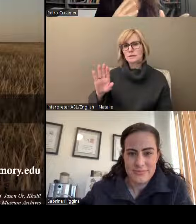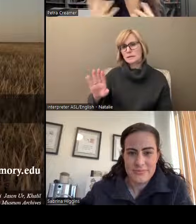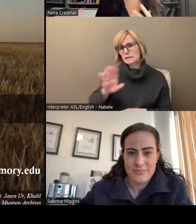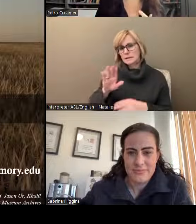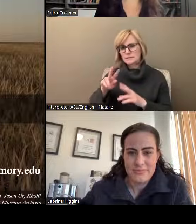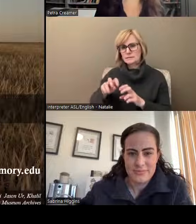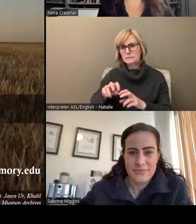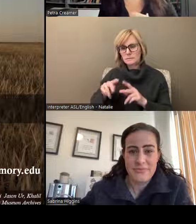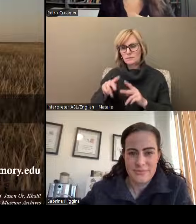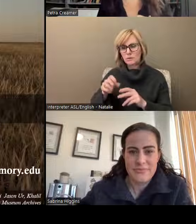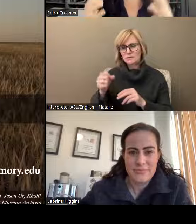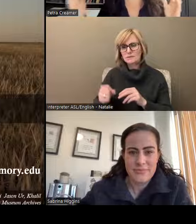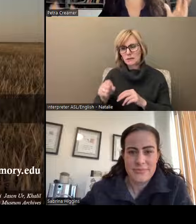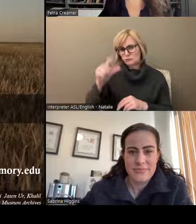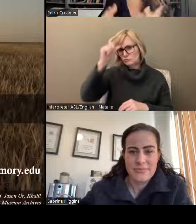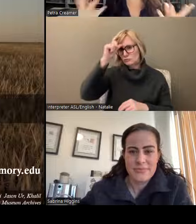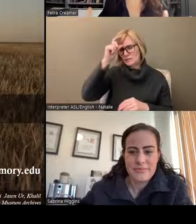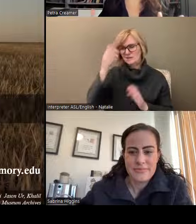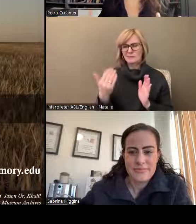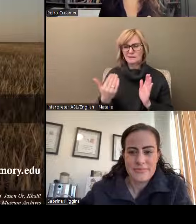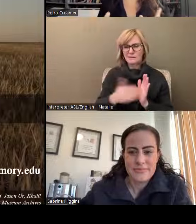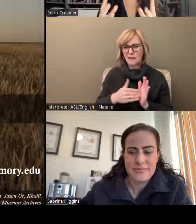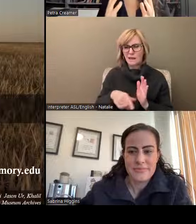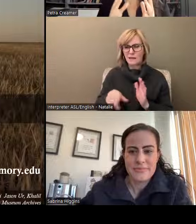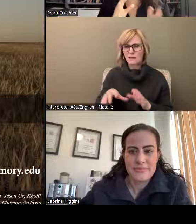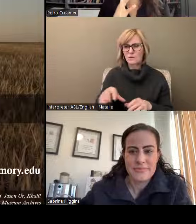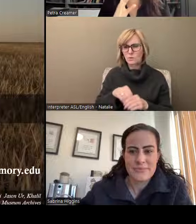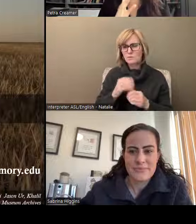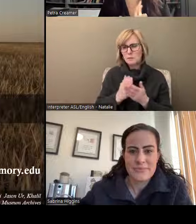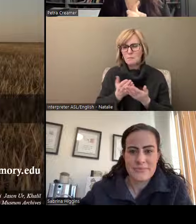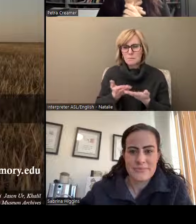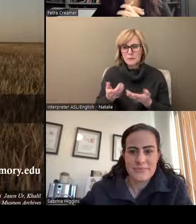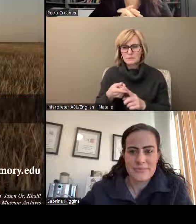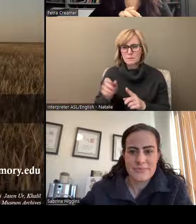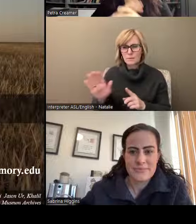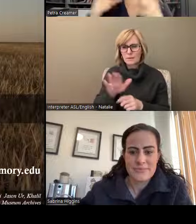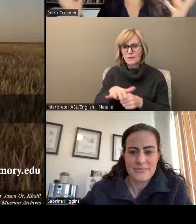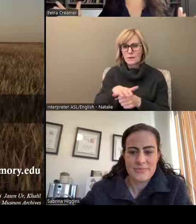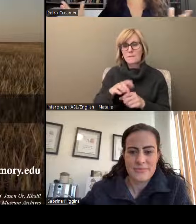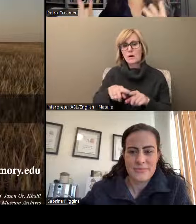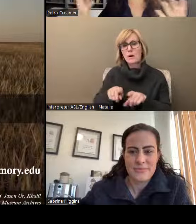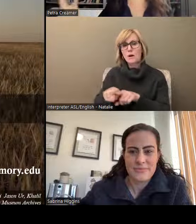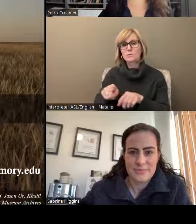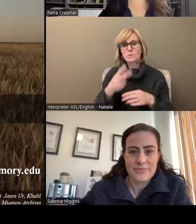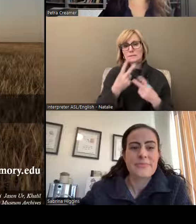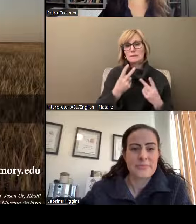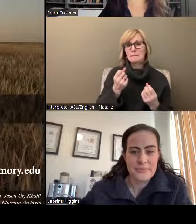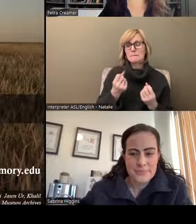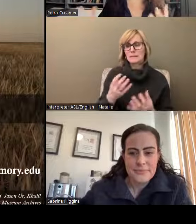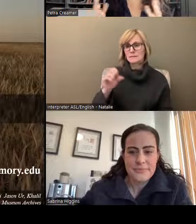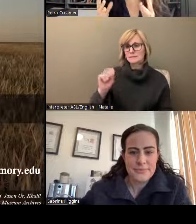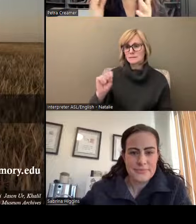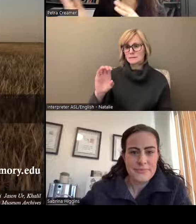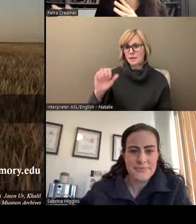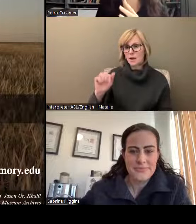populations in southern Turkey. Once again, that kind of came with amulets. On the flip side, we see a lot of scarabs suddenly popping up,